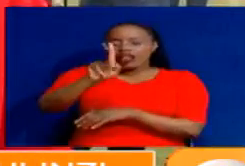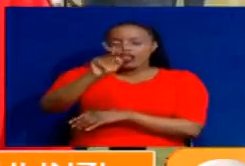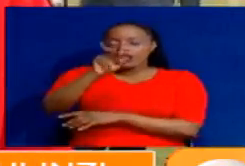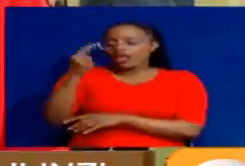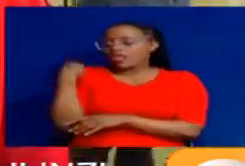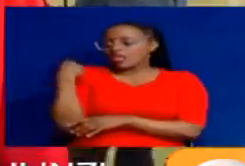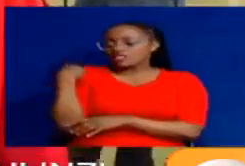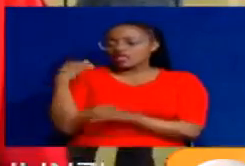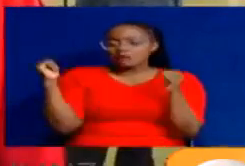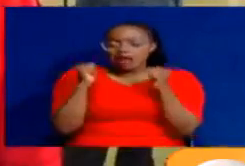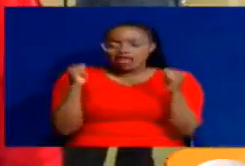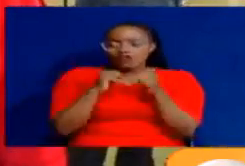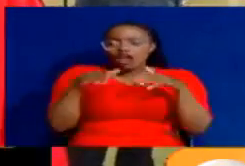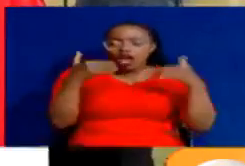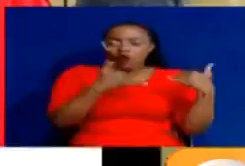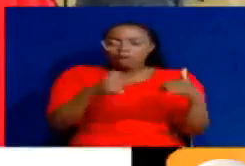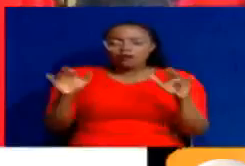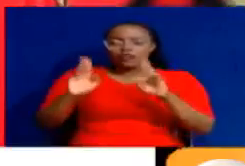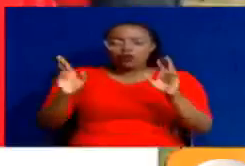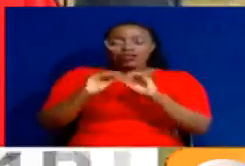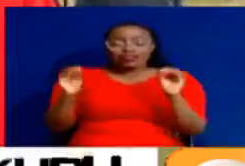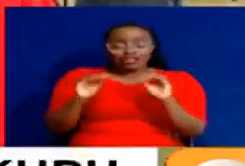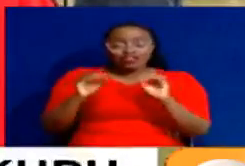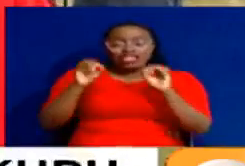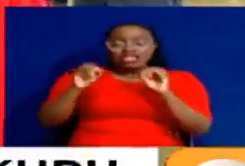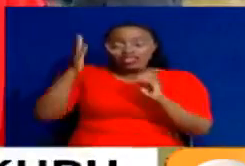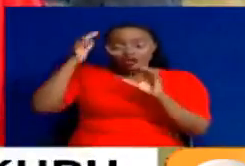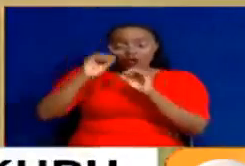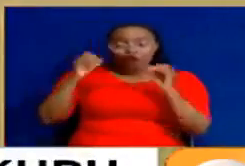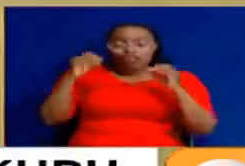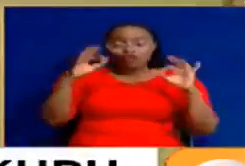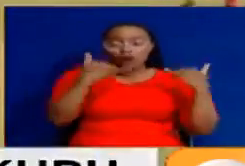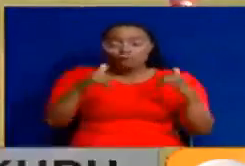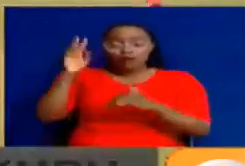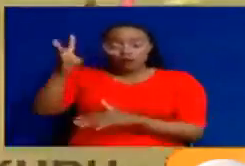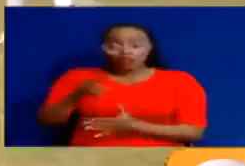malaria jana. So hata wale tumechezesha hakuwa ready, hakujua kama atacheza, tumemshtua tu.